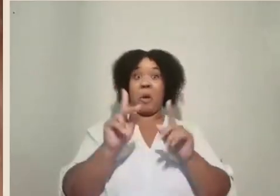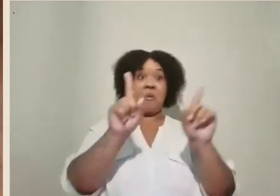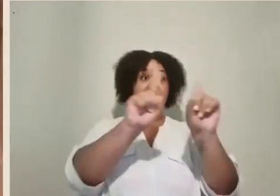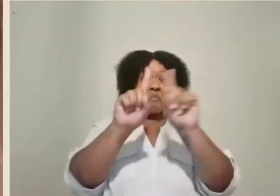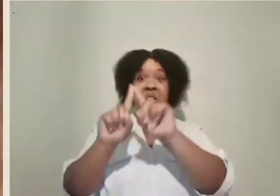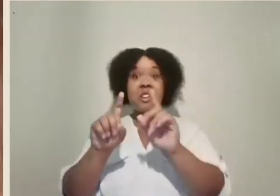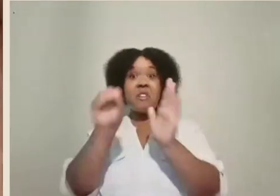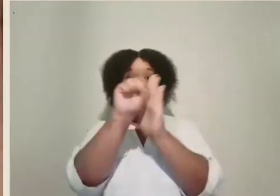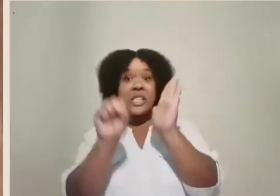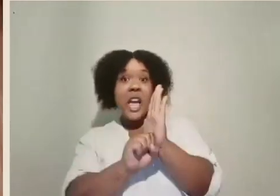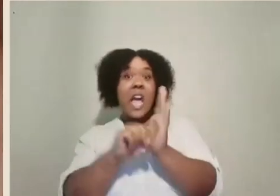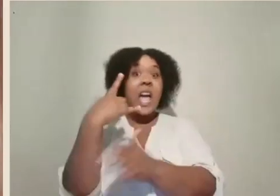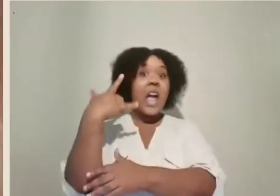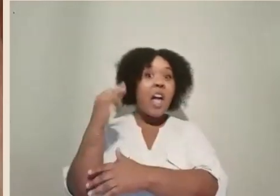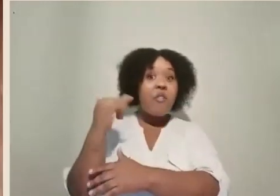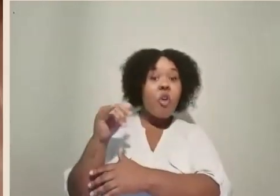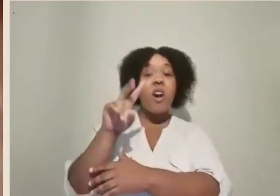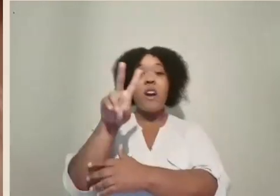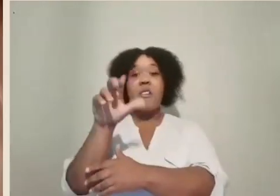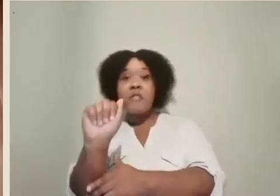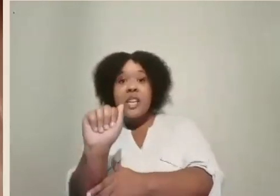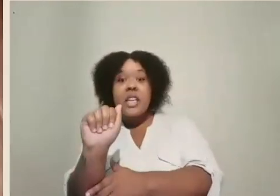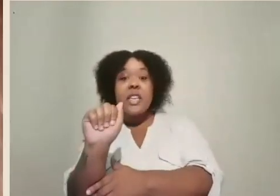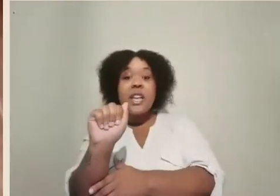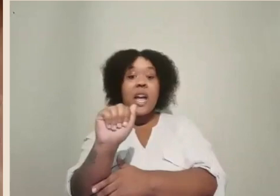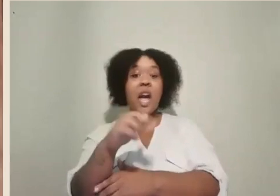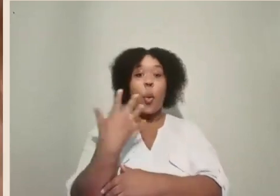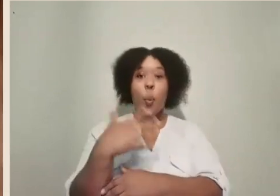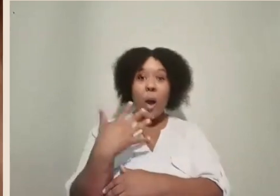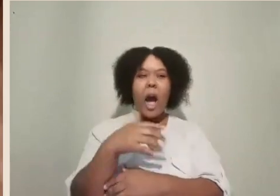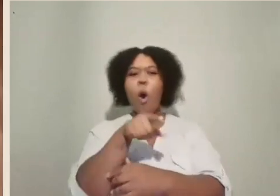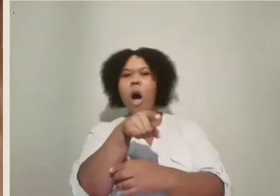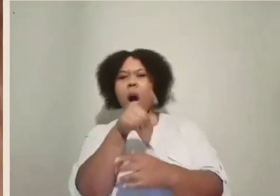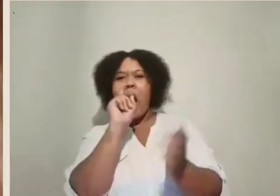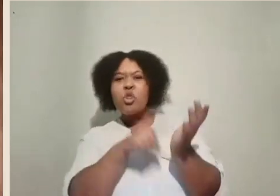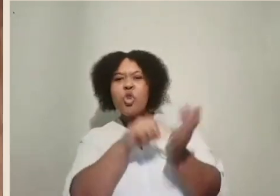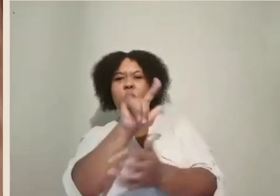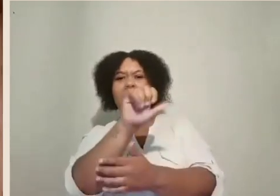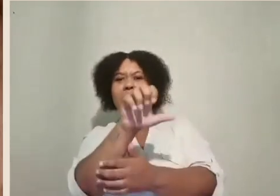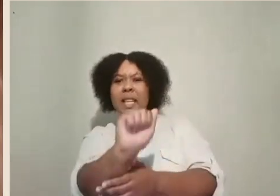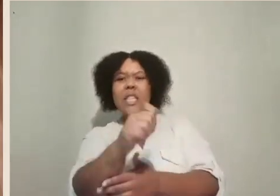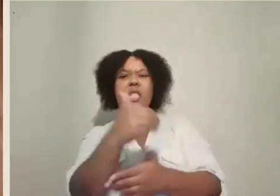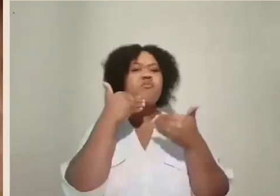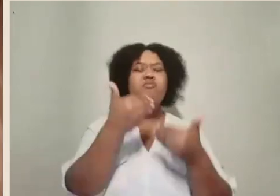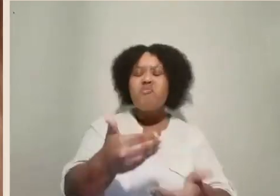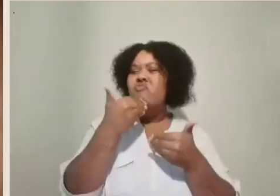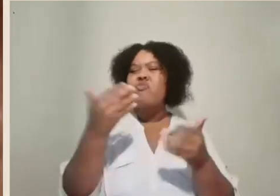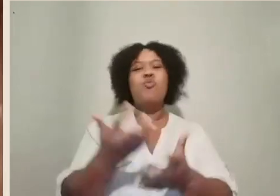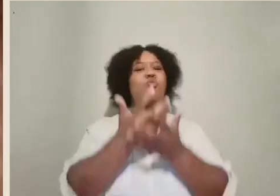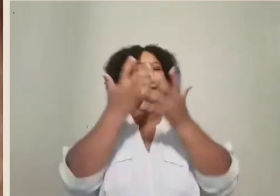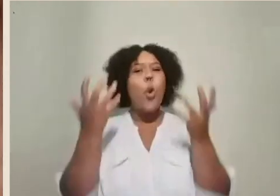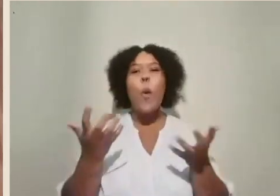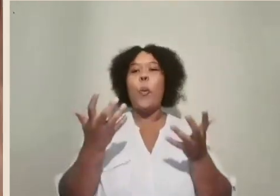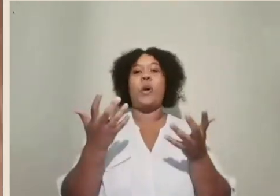Virginia, California, Atlanta. I see several names, Lisa. Again, thank you so much. Please do that. Feel